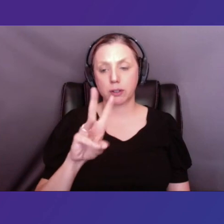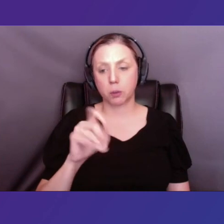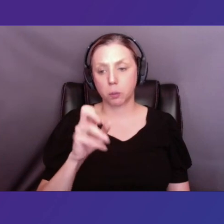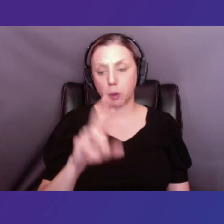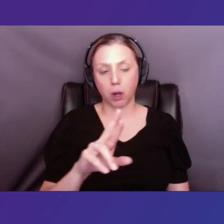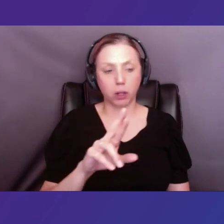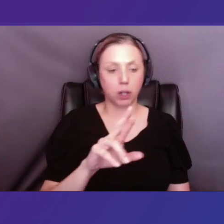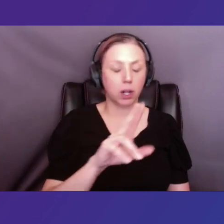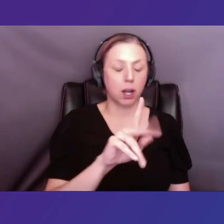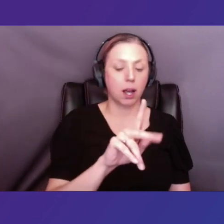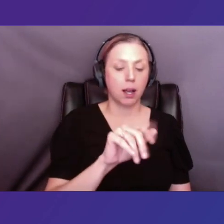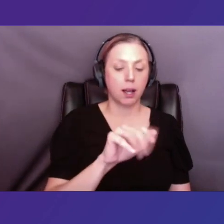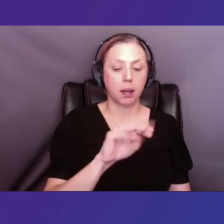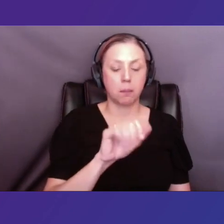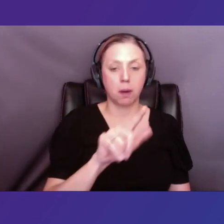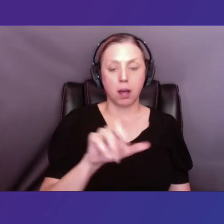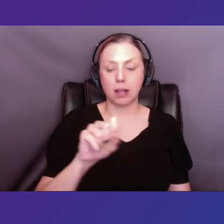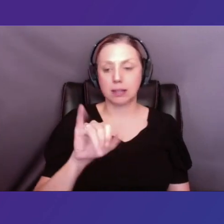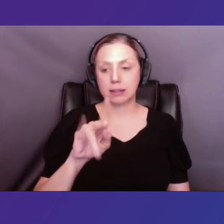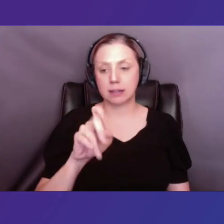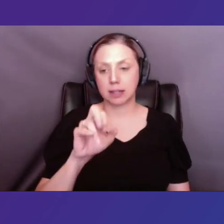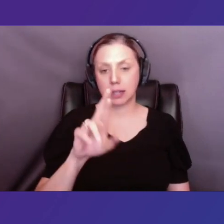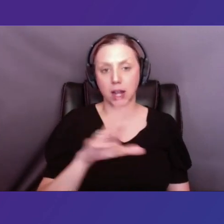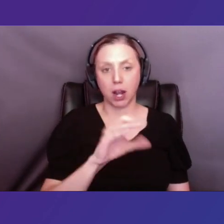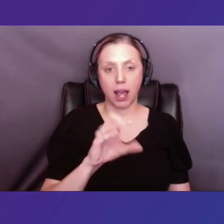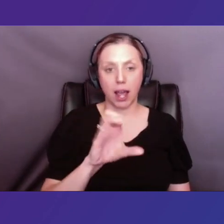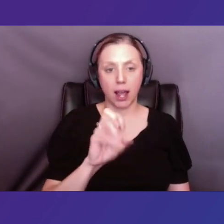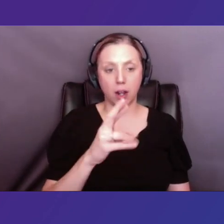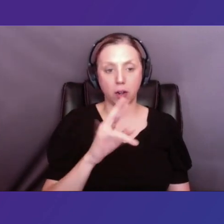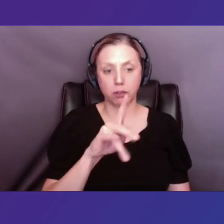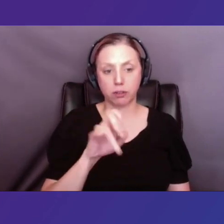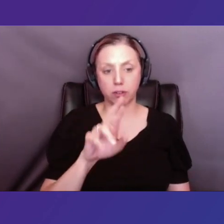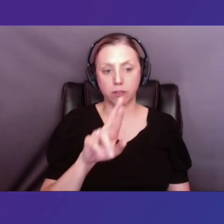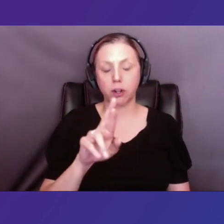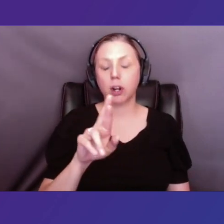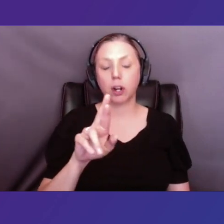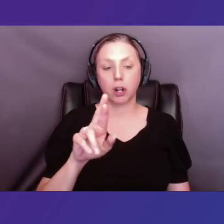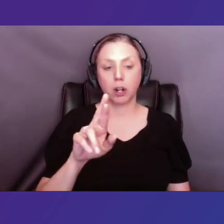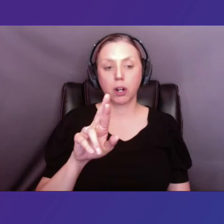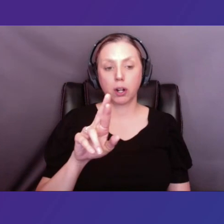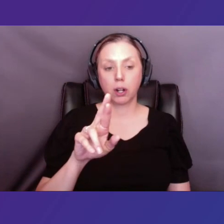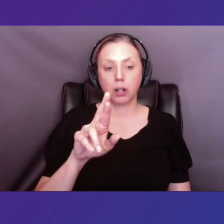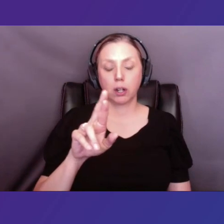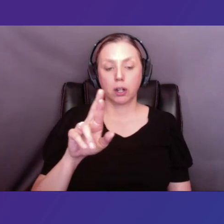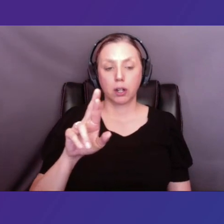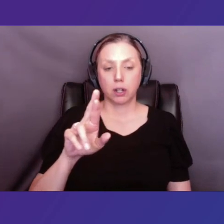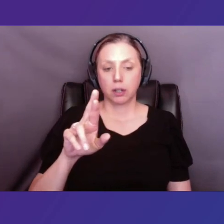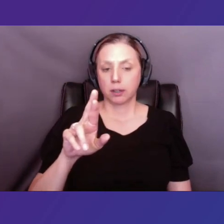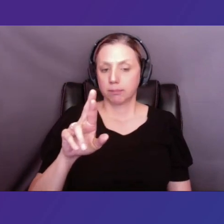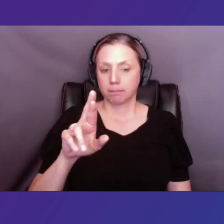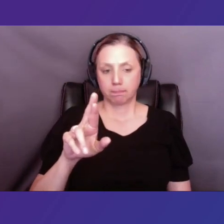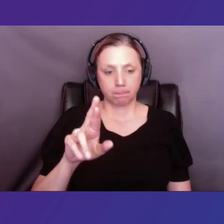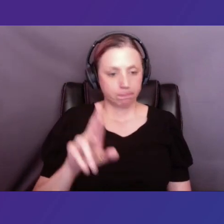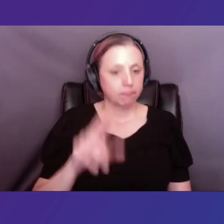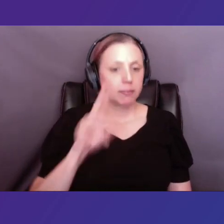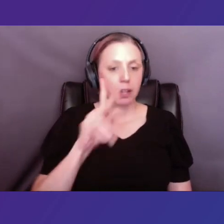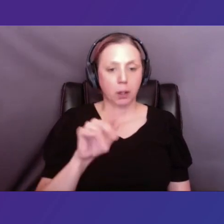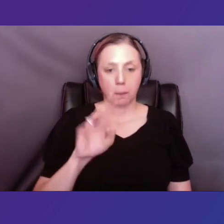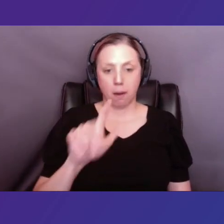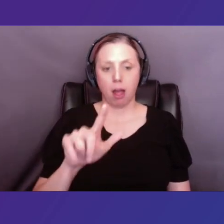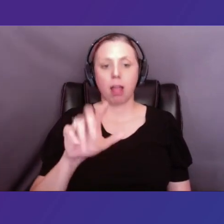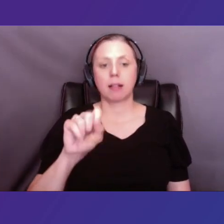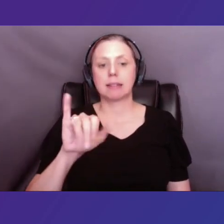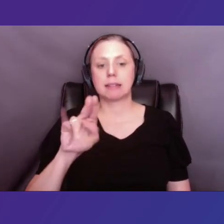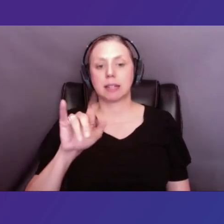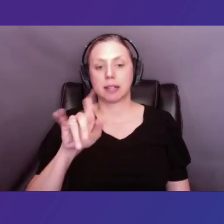and Christopher McDowell on panel, and moderator Onye Azuzu. Have a wonderful day,